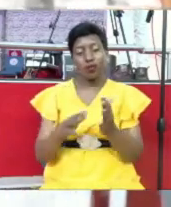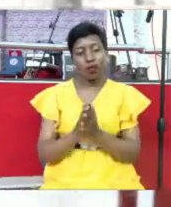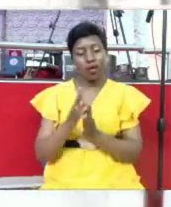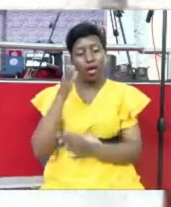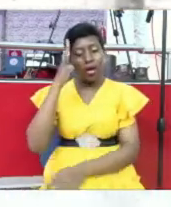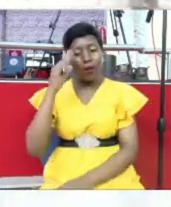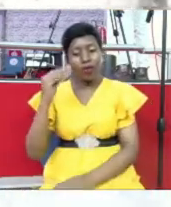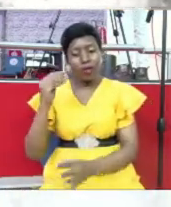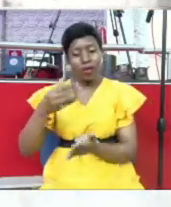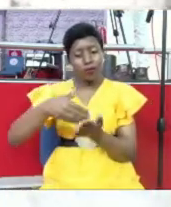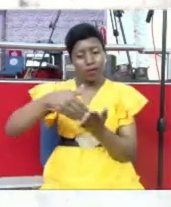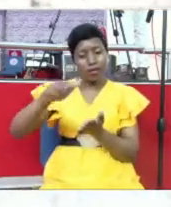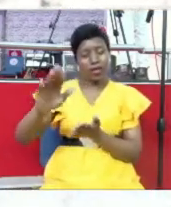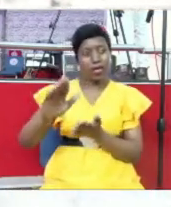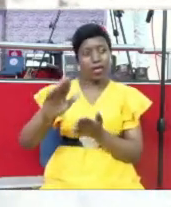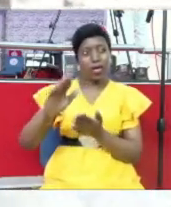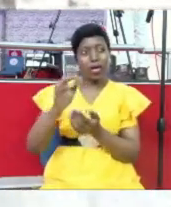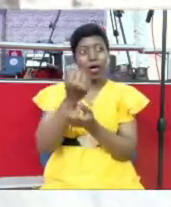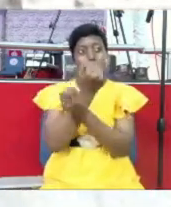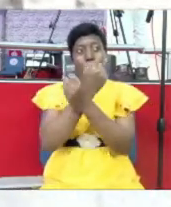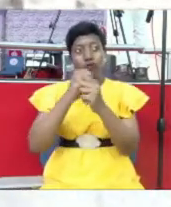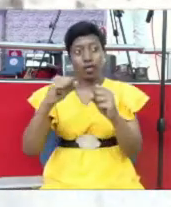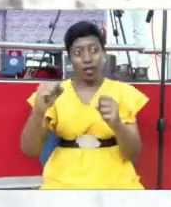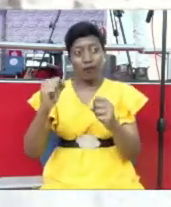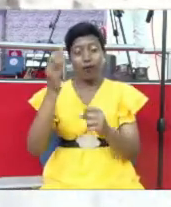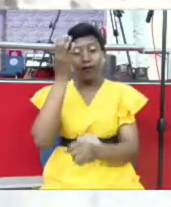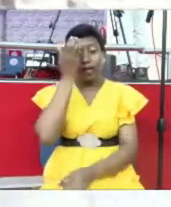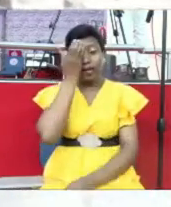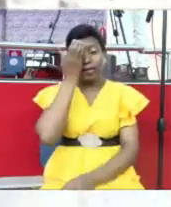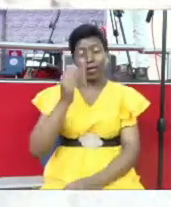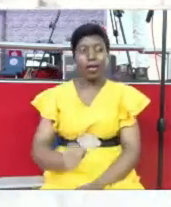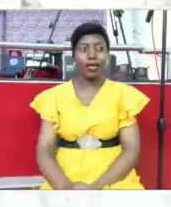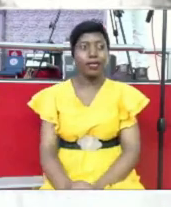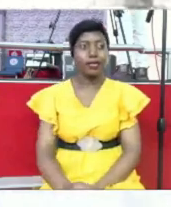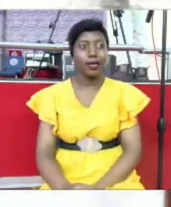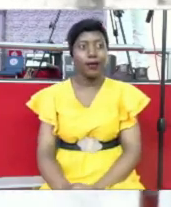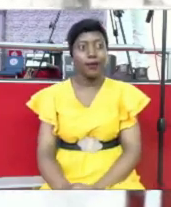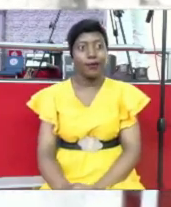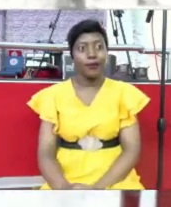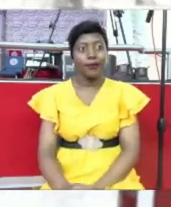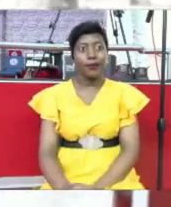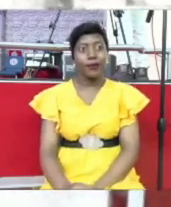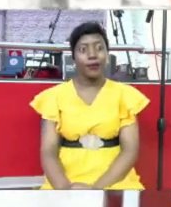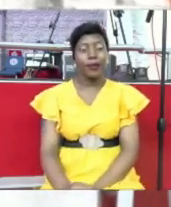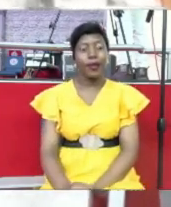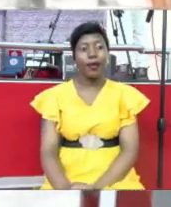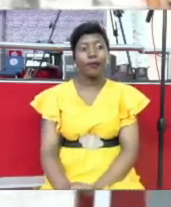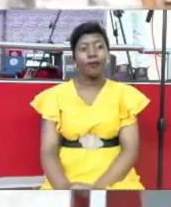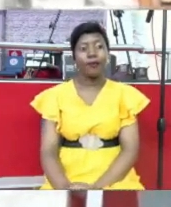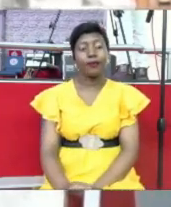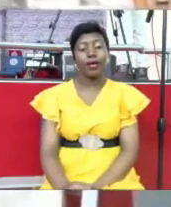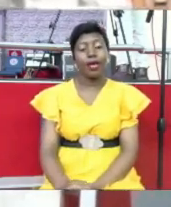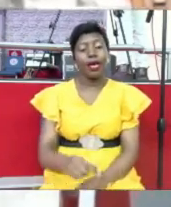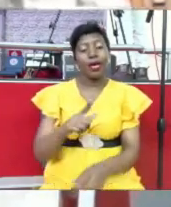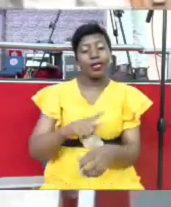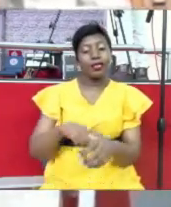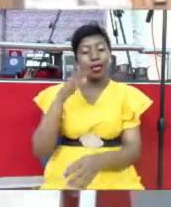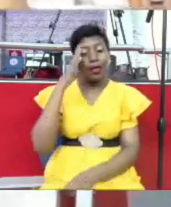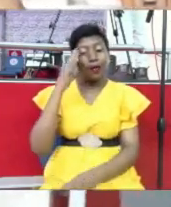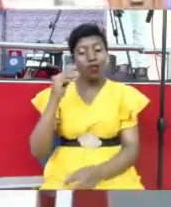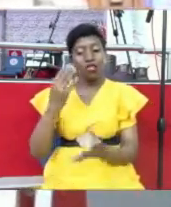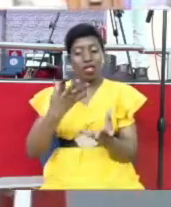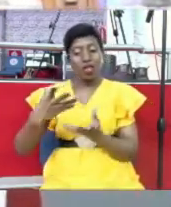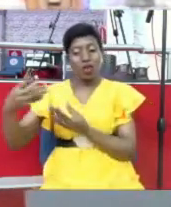rescue the Israelites. Bila inatuambia kwamba Musa ametumwa kaweze kuokomboa Waisraeli. And as he goes to Pharaoh,